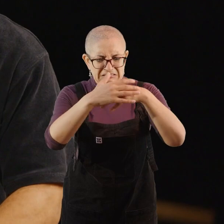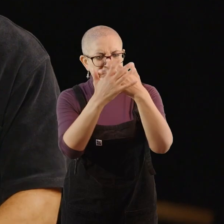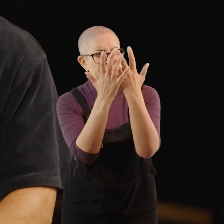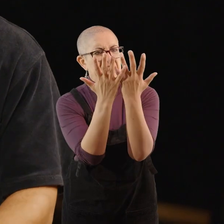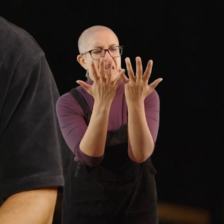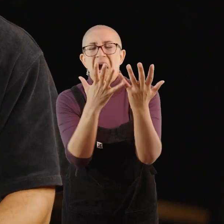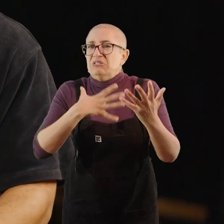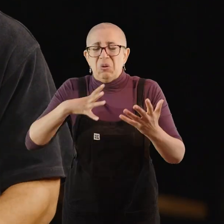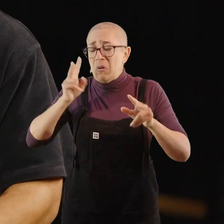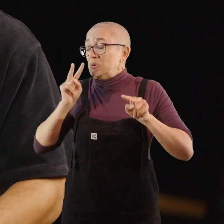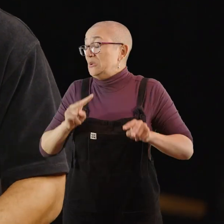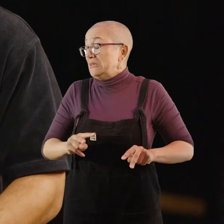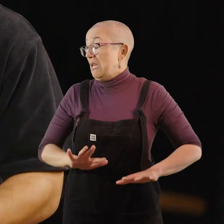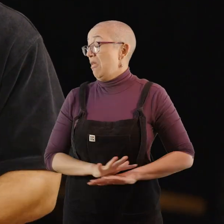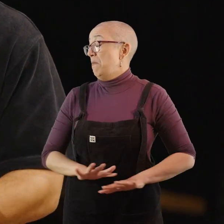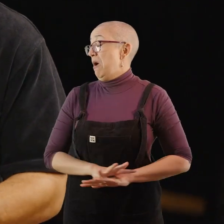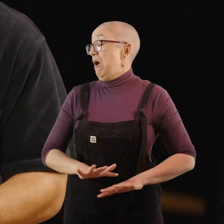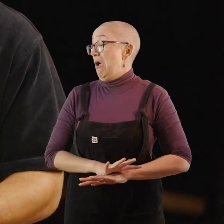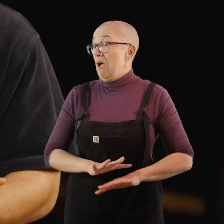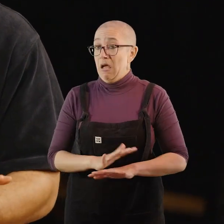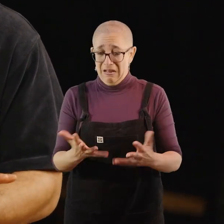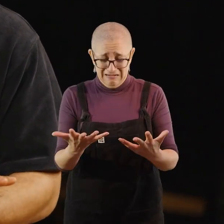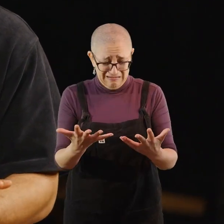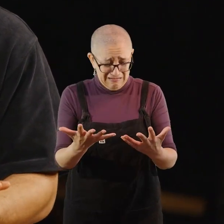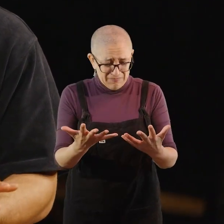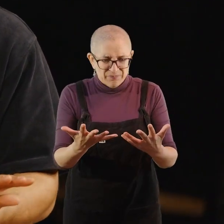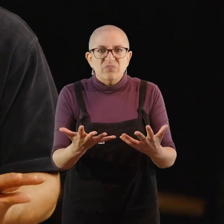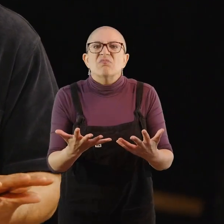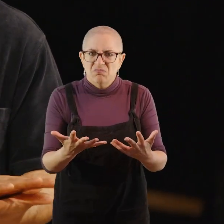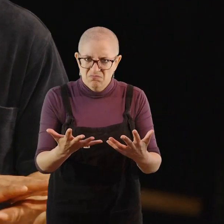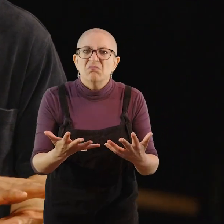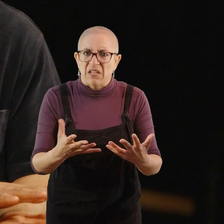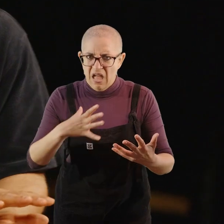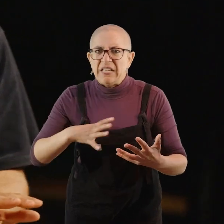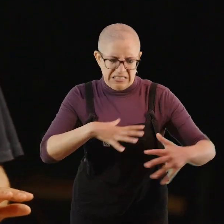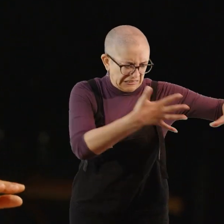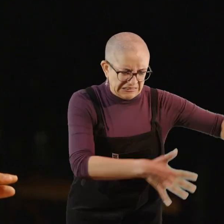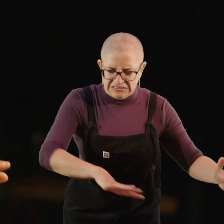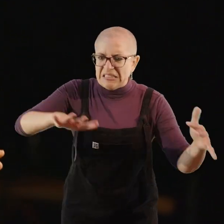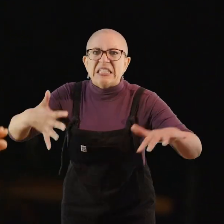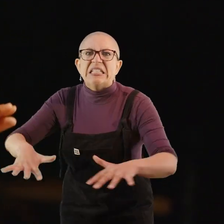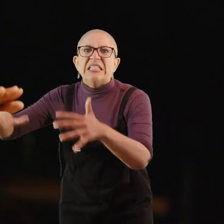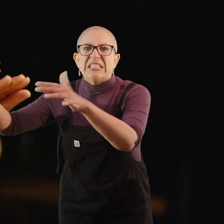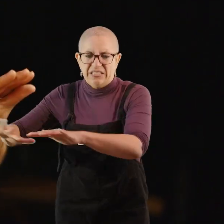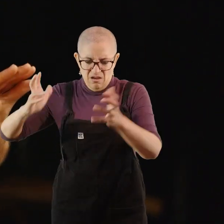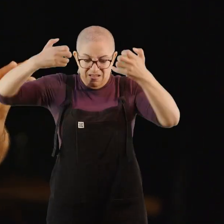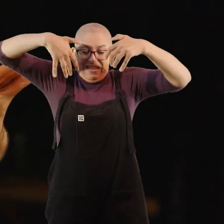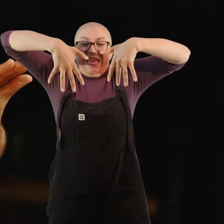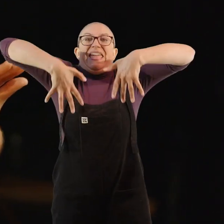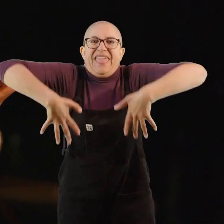They pluck out mine eyes. O great Neptune's ocean, wash this blood clean from my